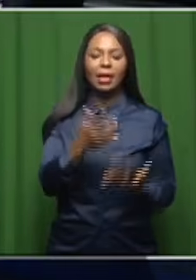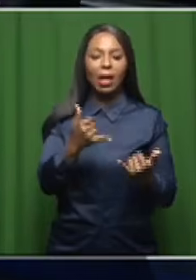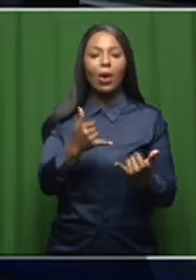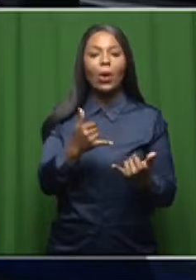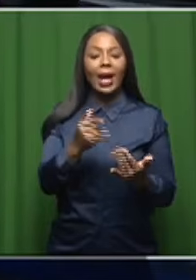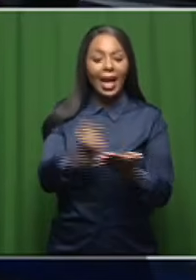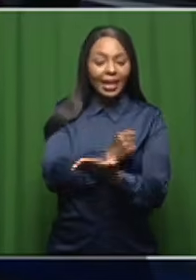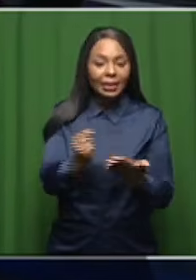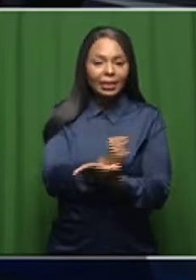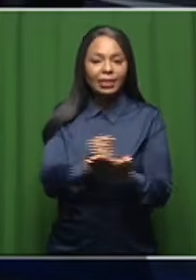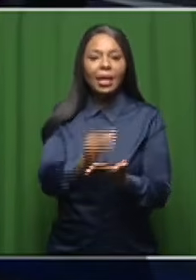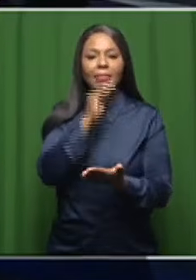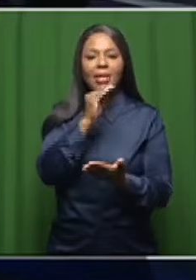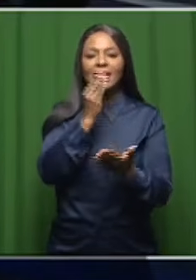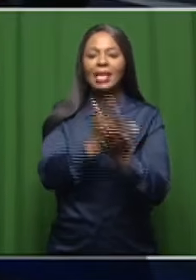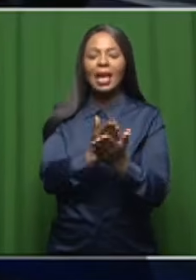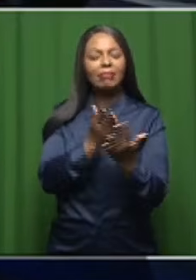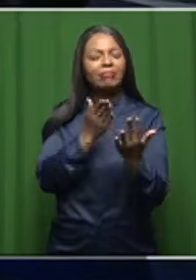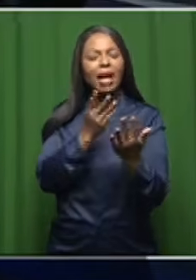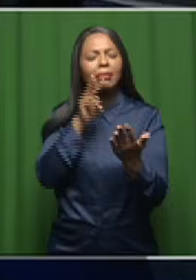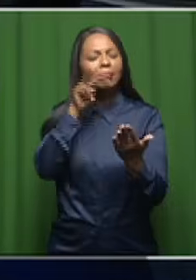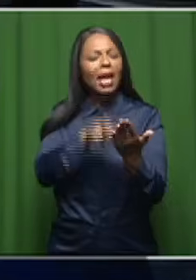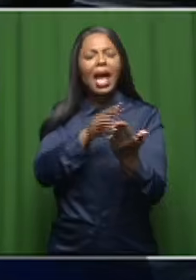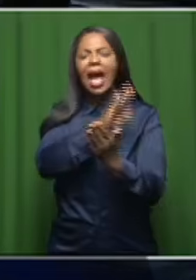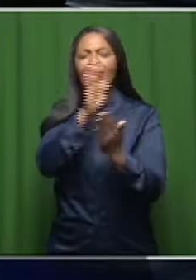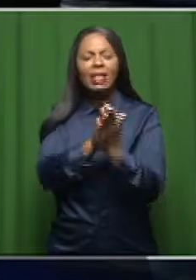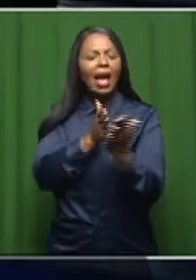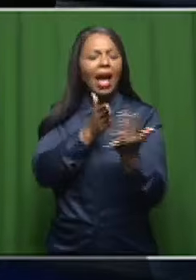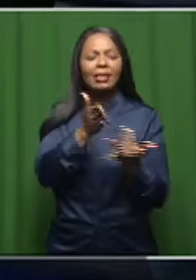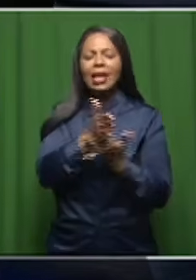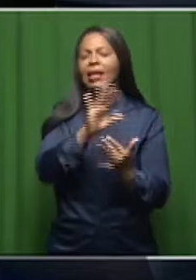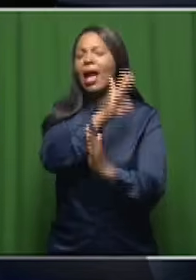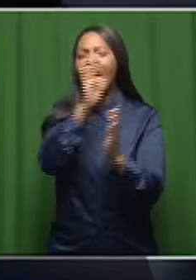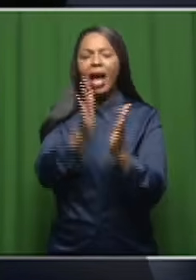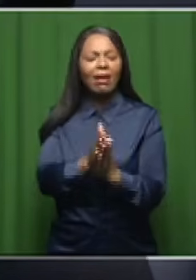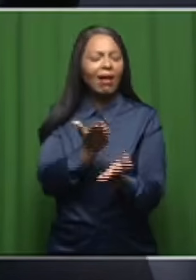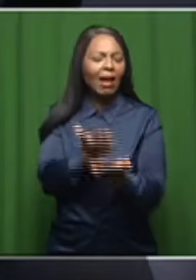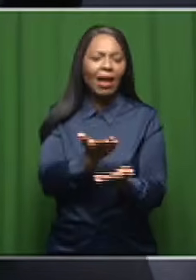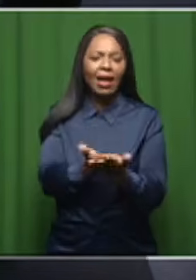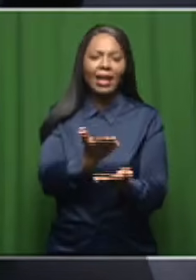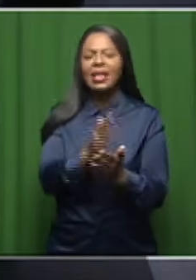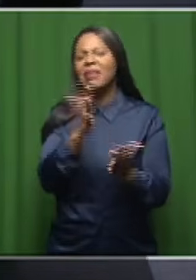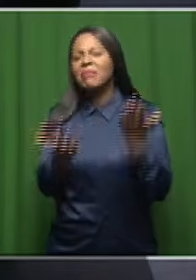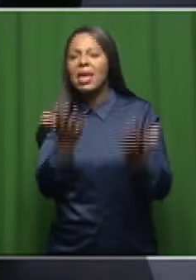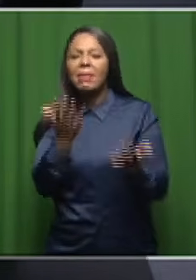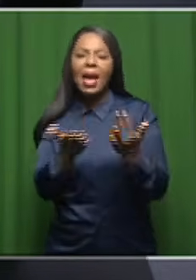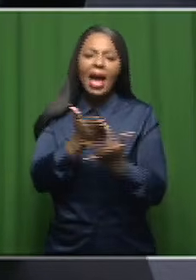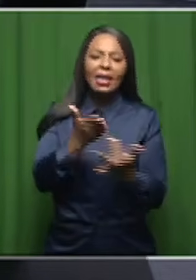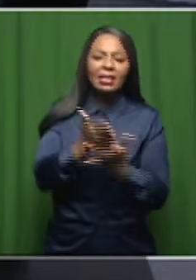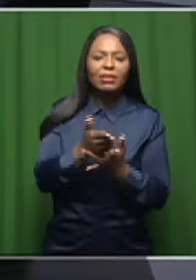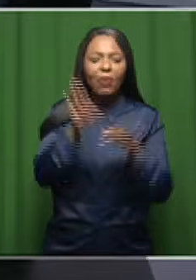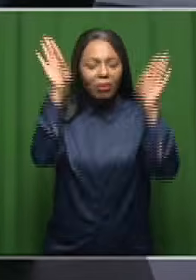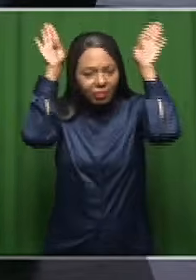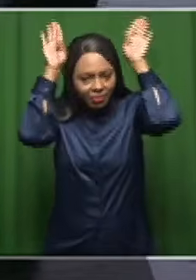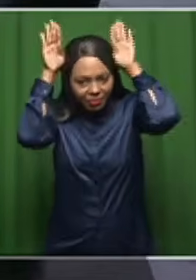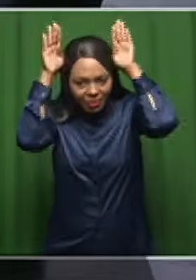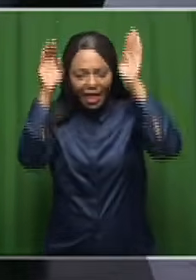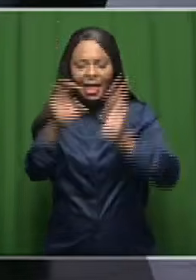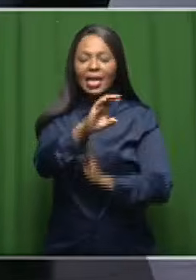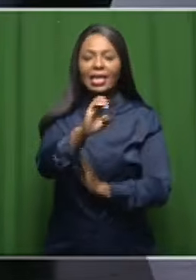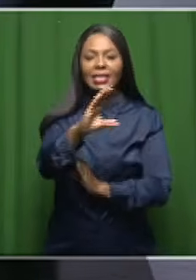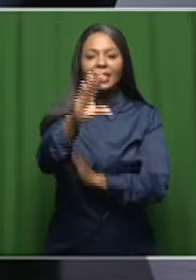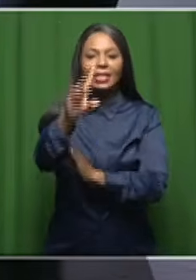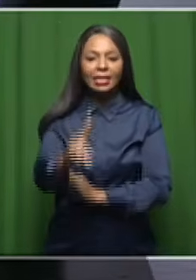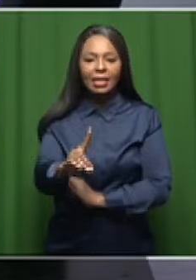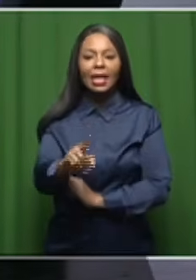registration carries you throughout. So if you are then obviously needing to access in terms of early childhood education, again, Thandi